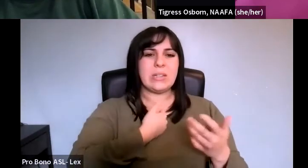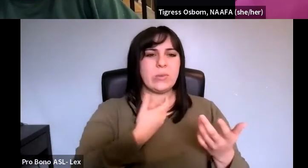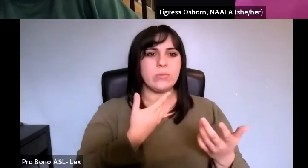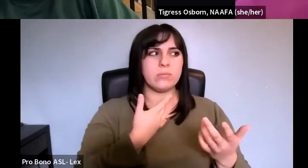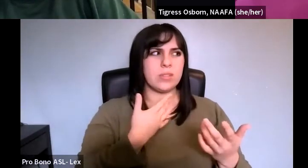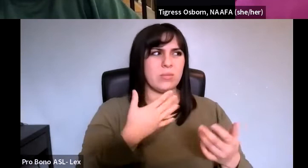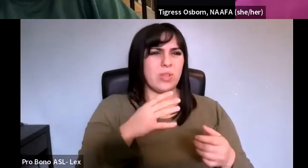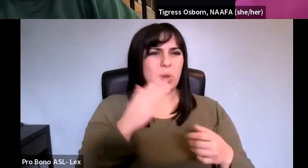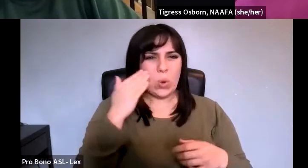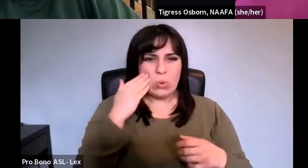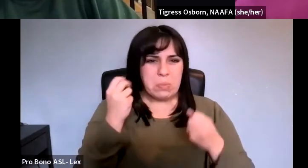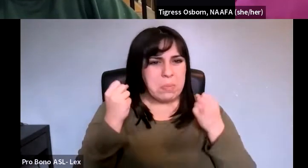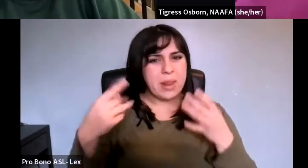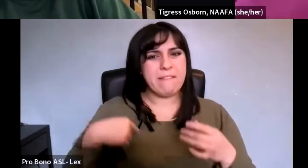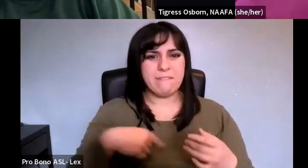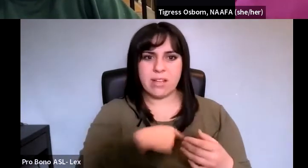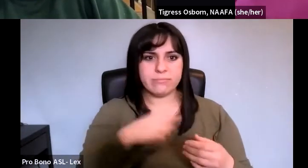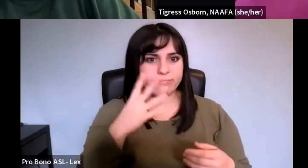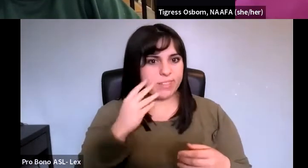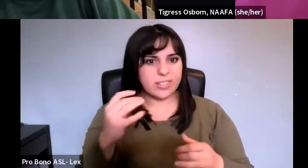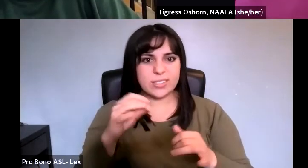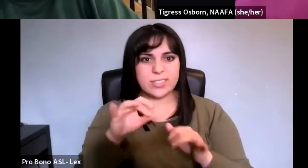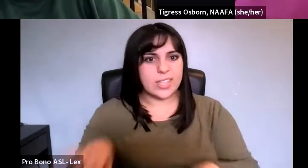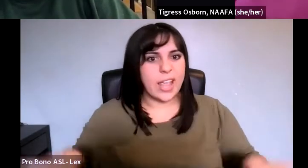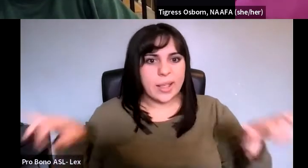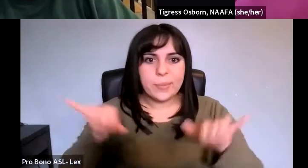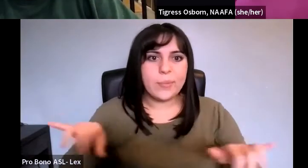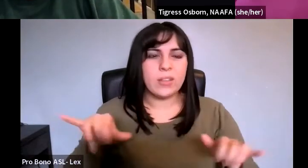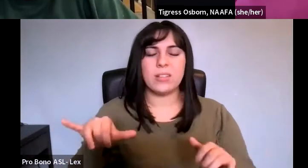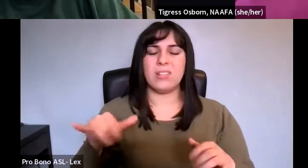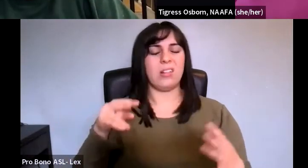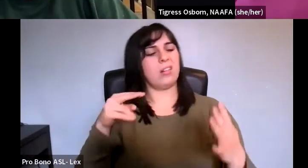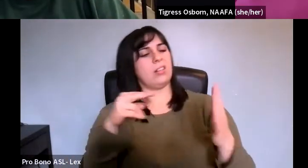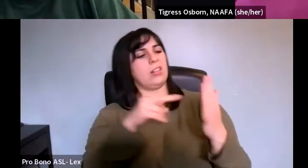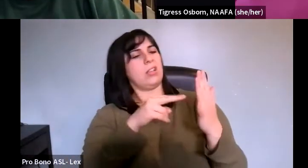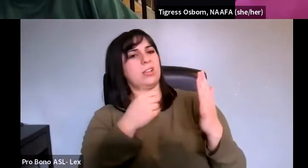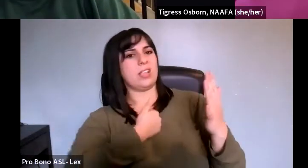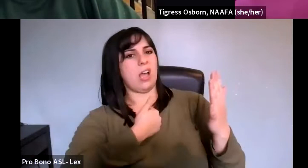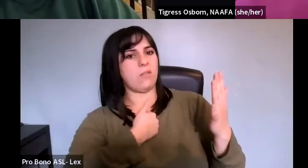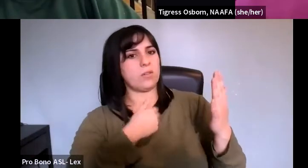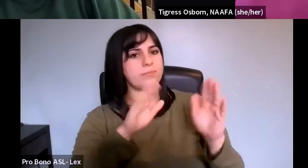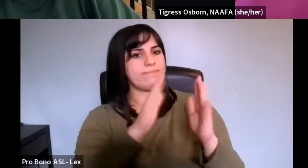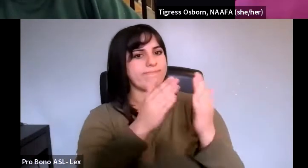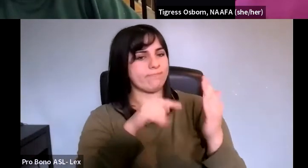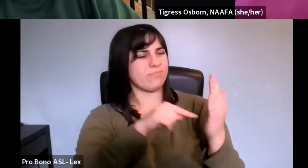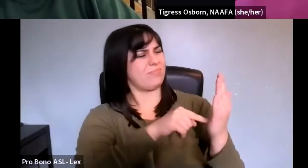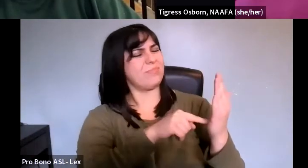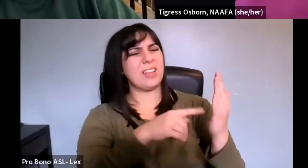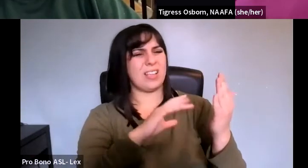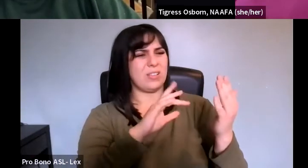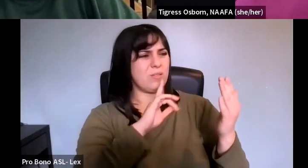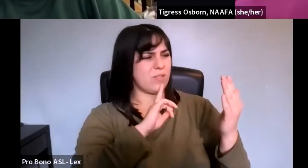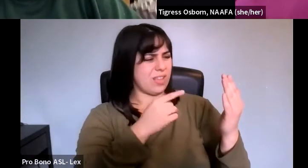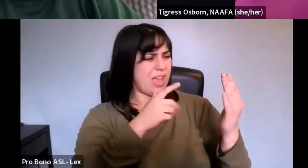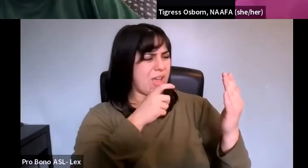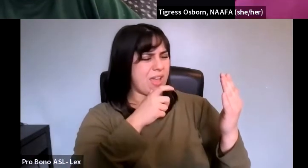look at our own bodies for so long that we find it so hard to be realistic about how big we actually